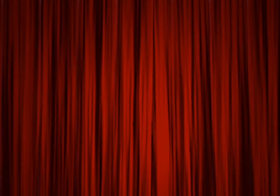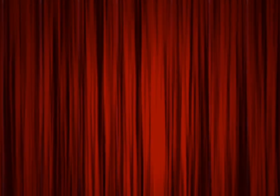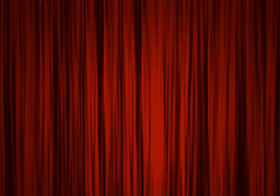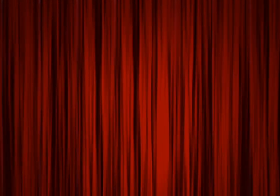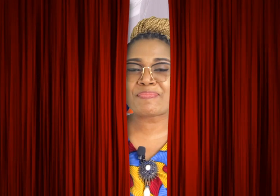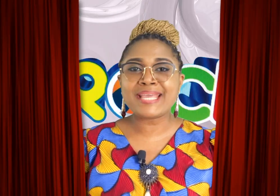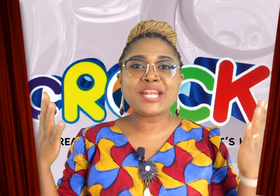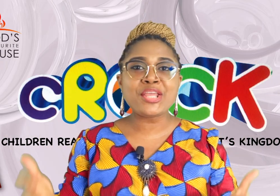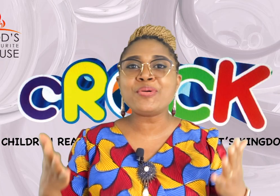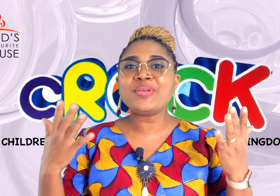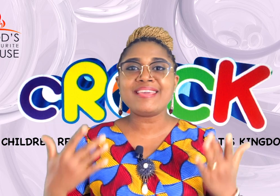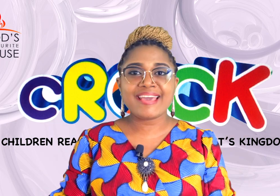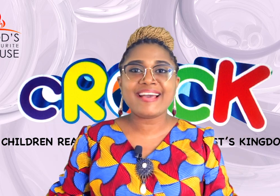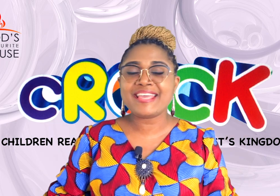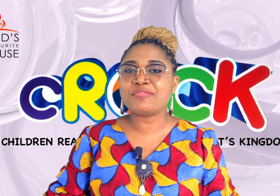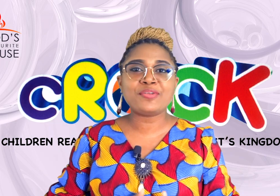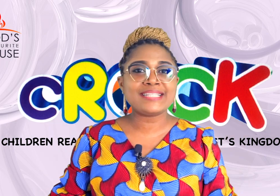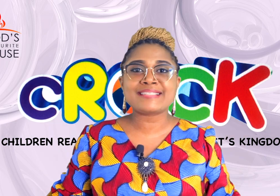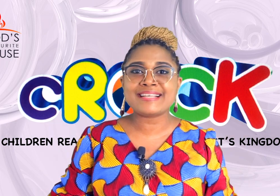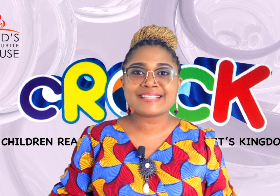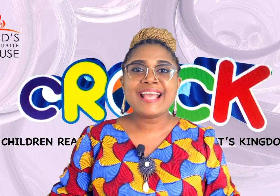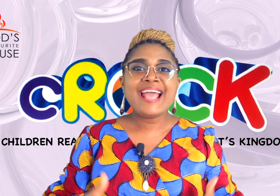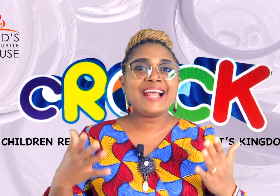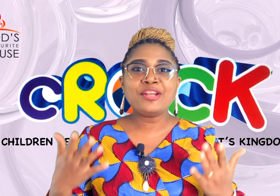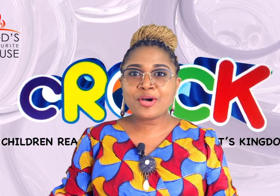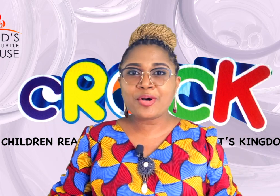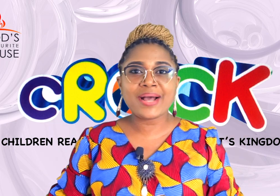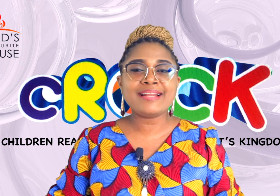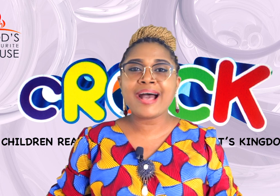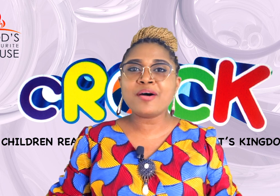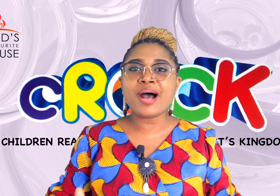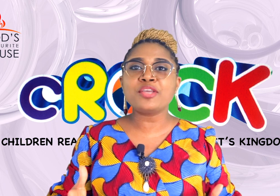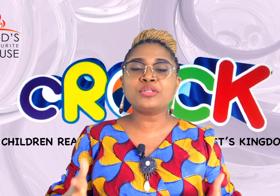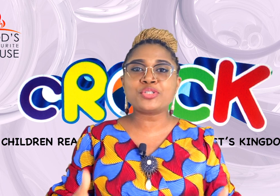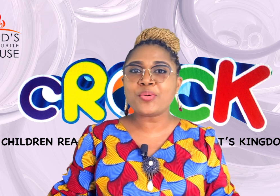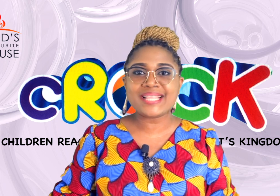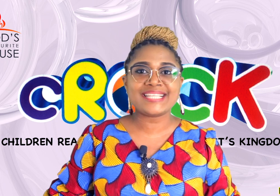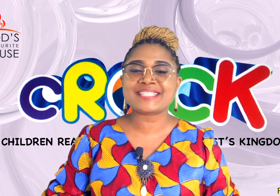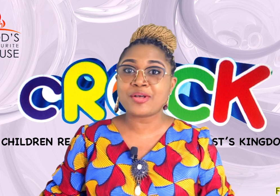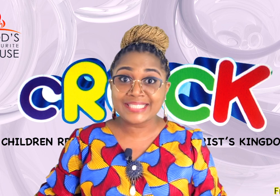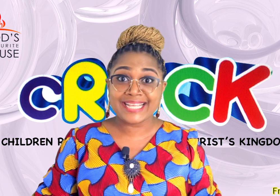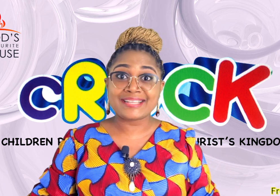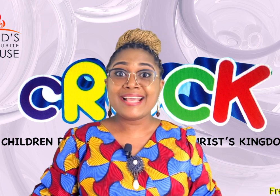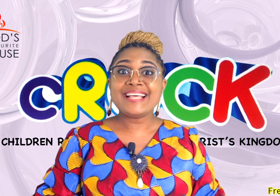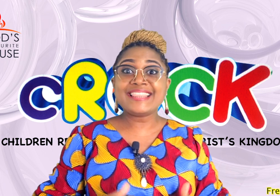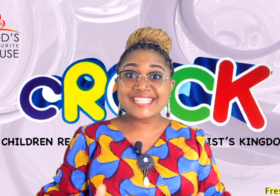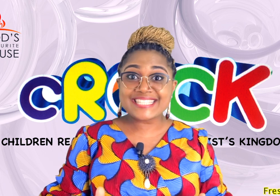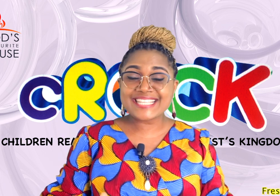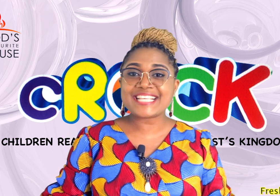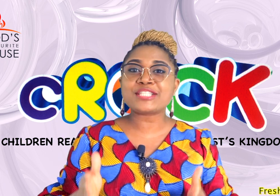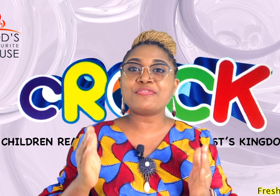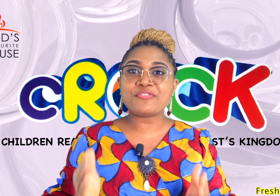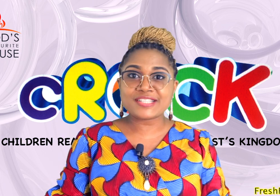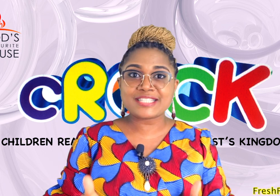thanksgiving. Happy, happy new year, influencers. Hello, and how are you doing this Sunday?